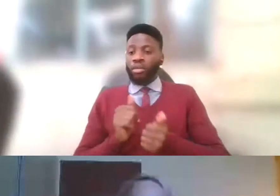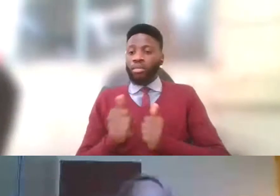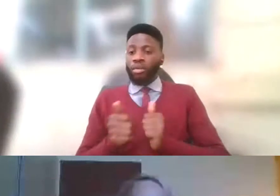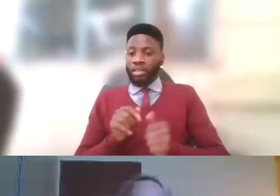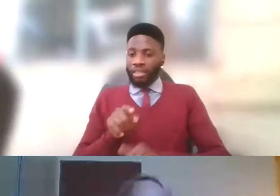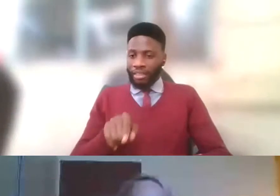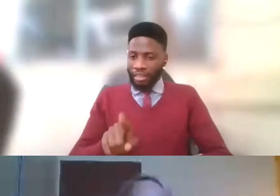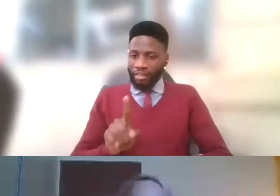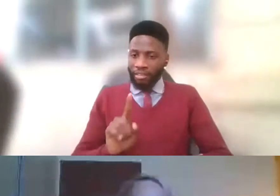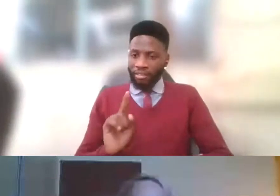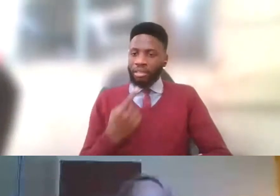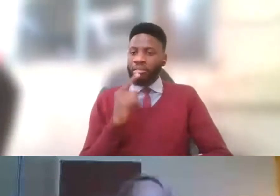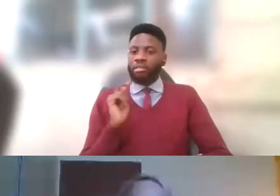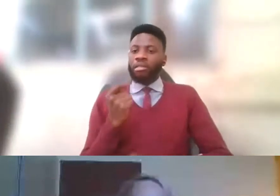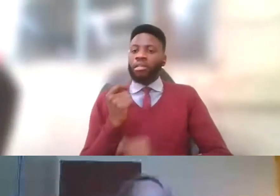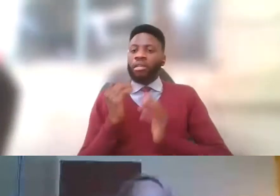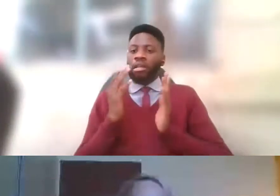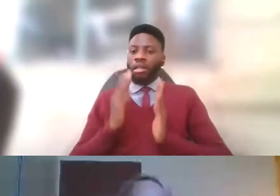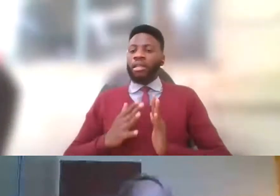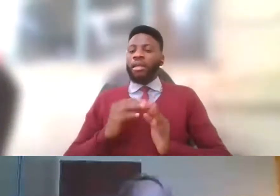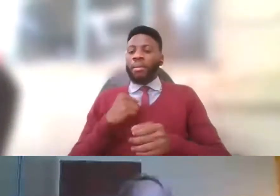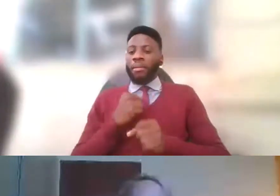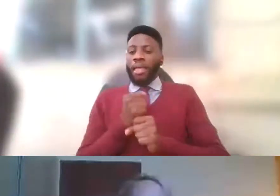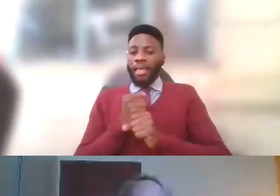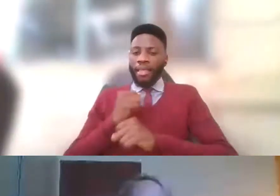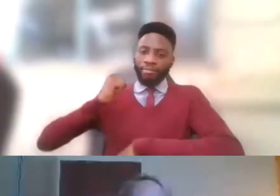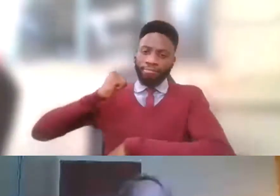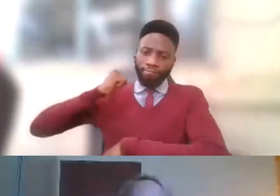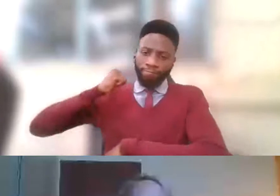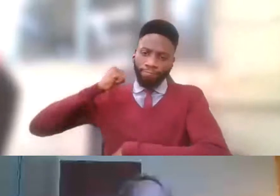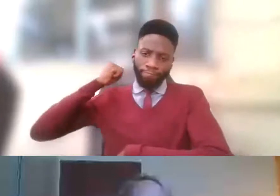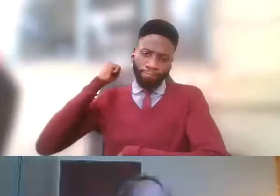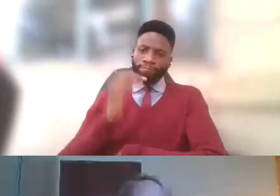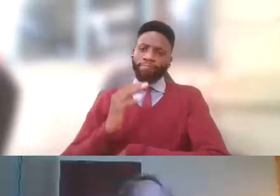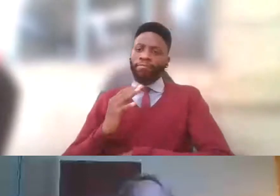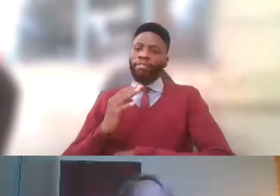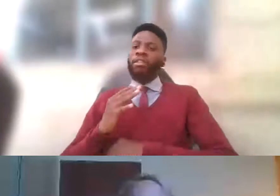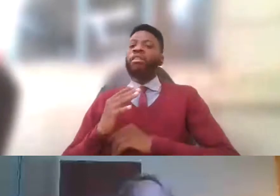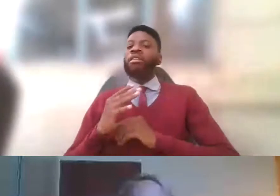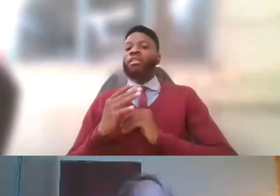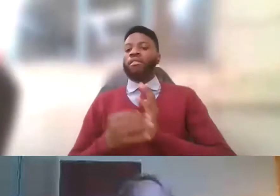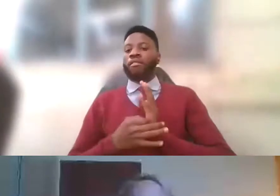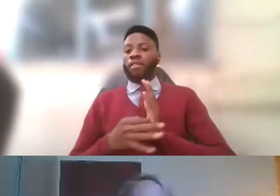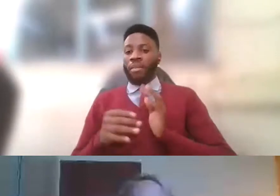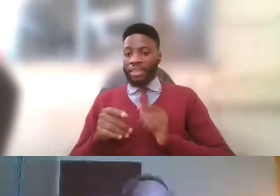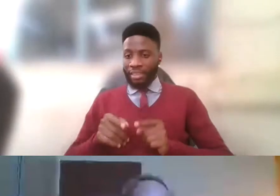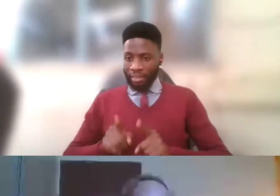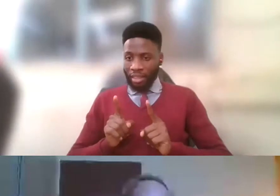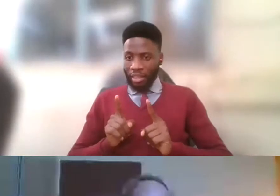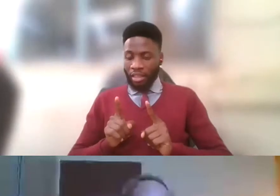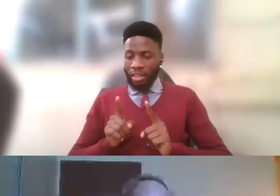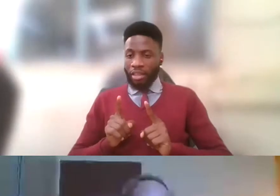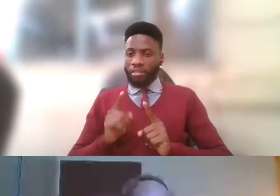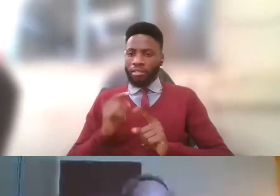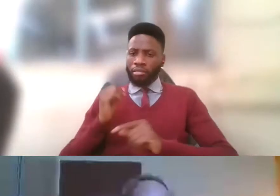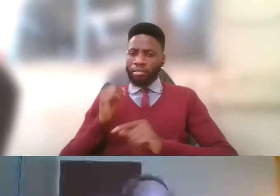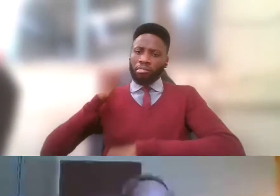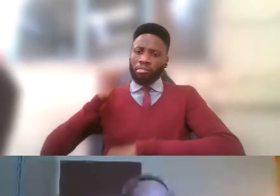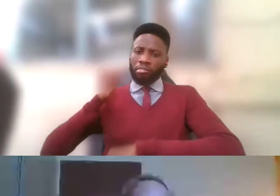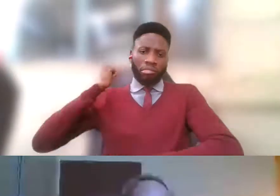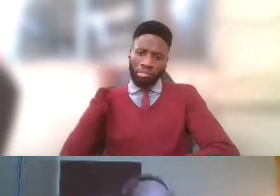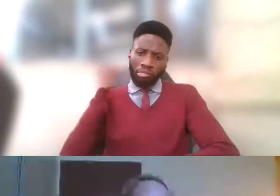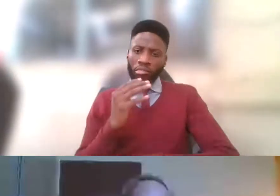digitization. But we're also able to move our staff to work remotely, which was key to